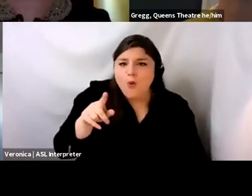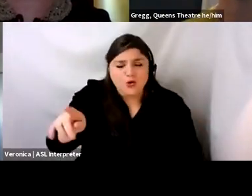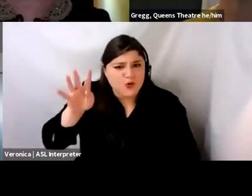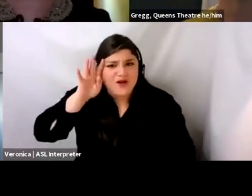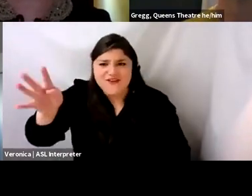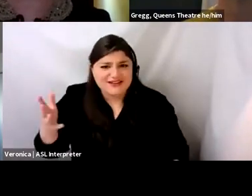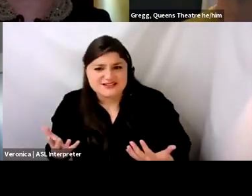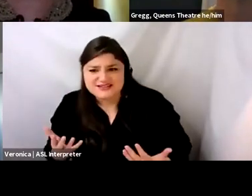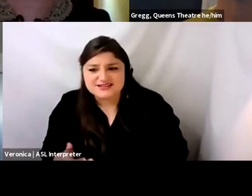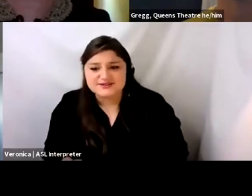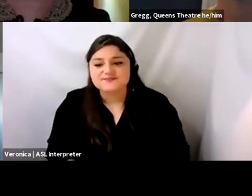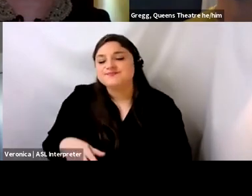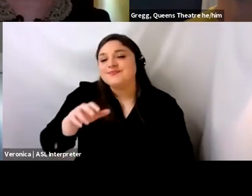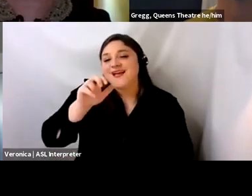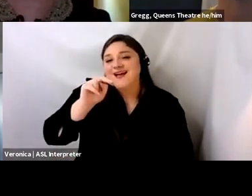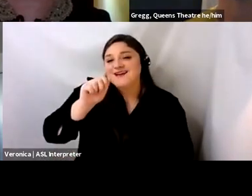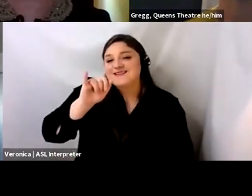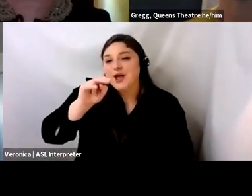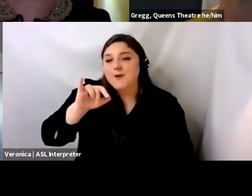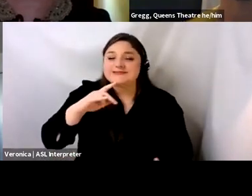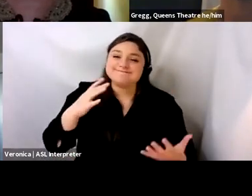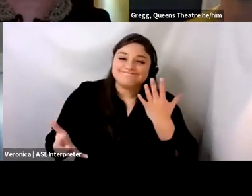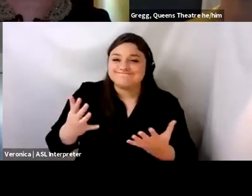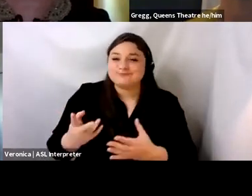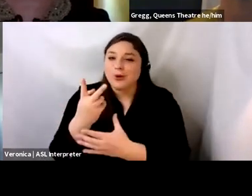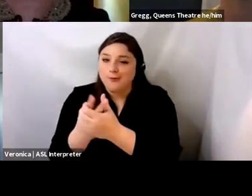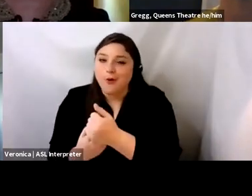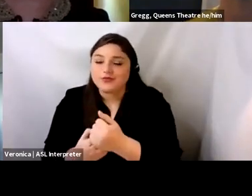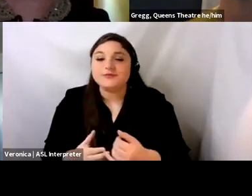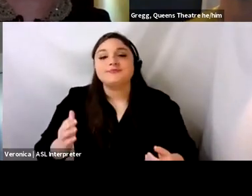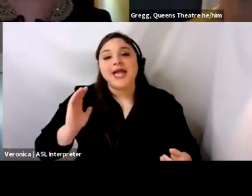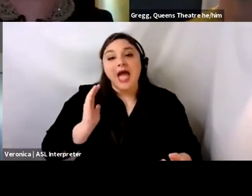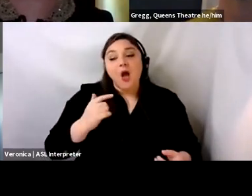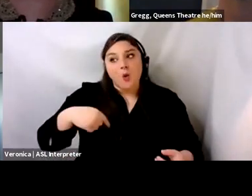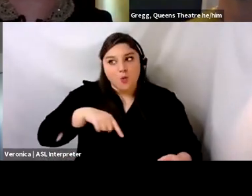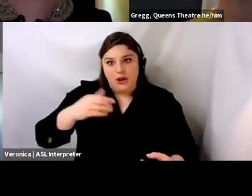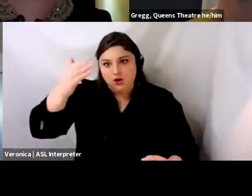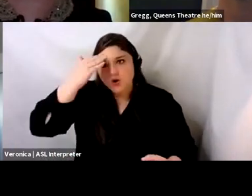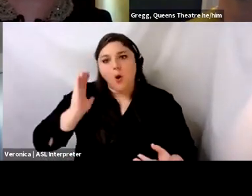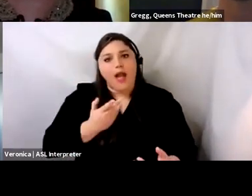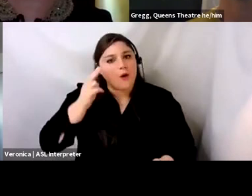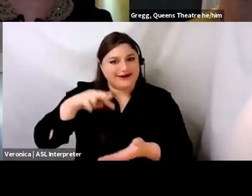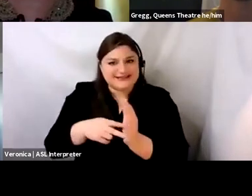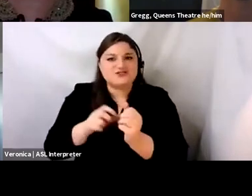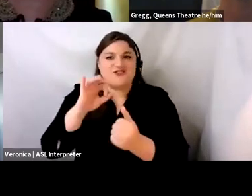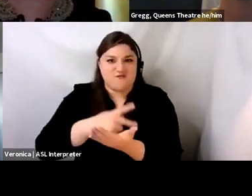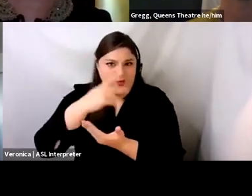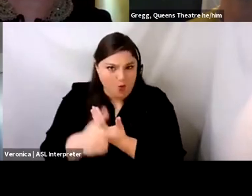both with the audiences and also the teaching artists. We, with the program itself, and we put in those other factors.